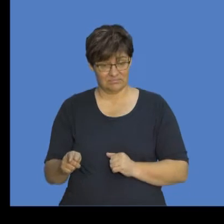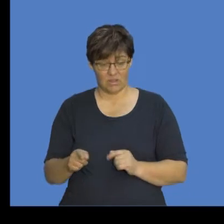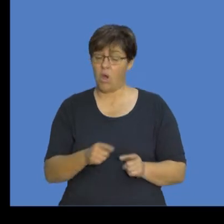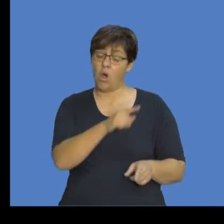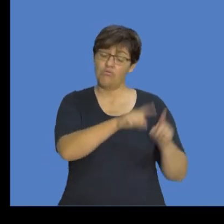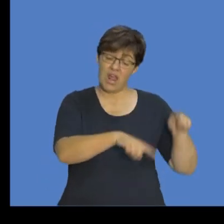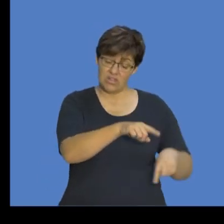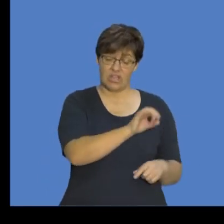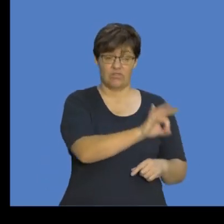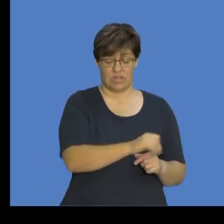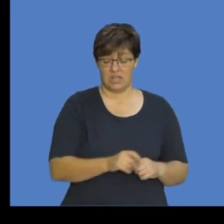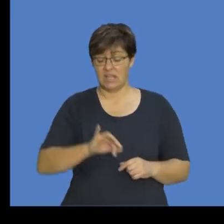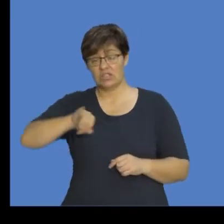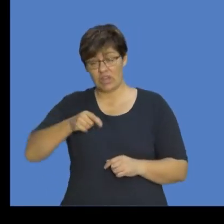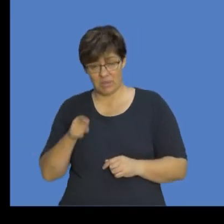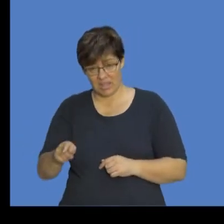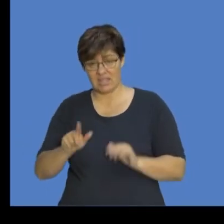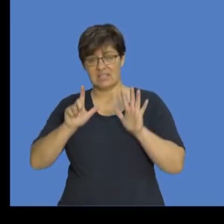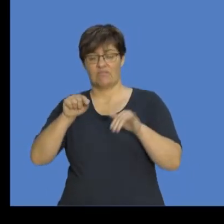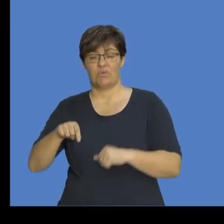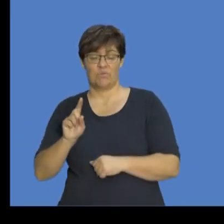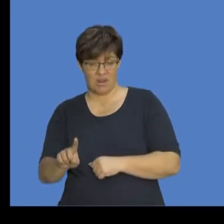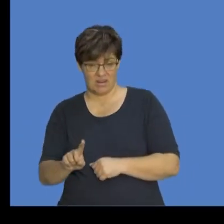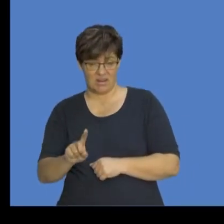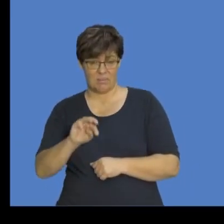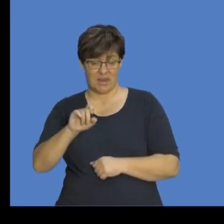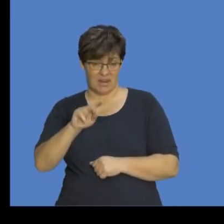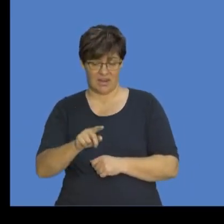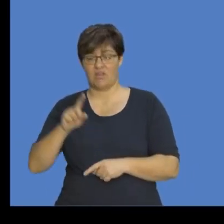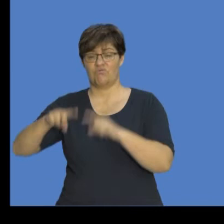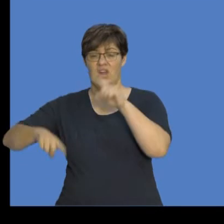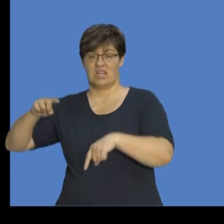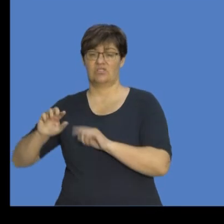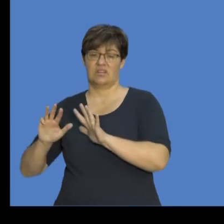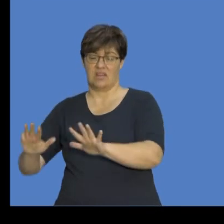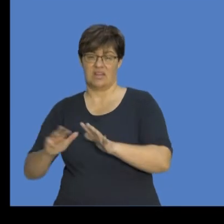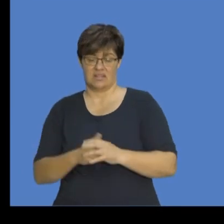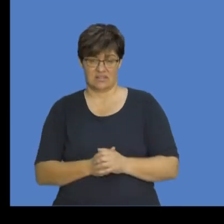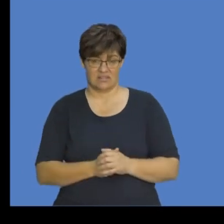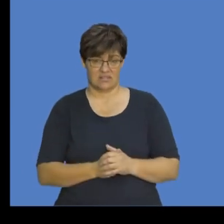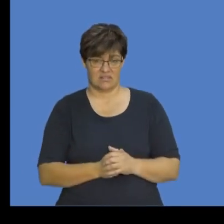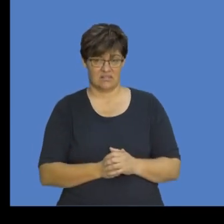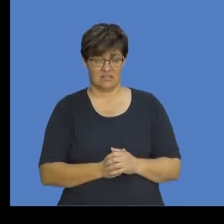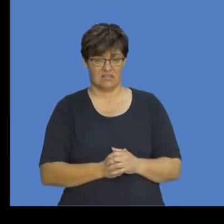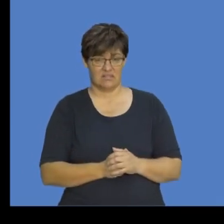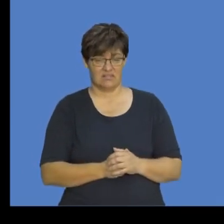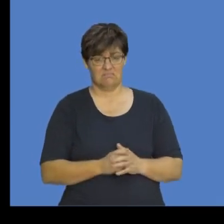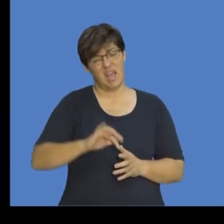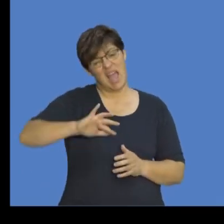Okay, and range 3. Jamie mean 7.1, range